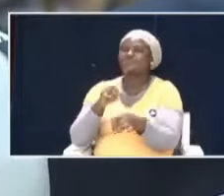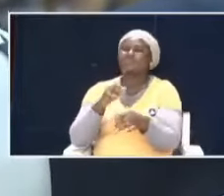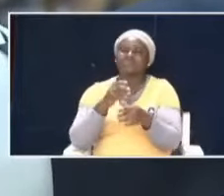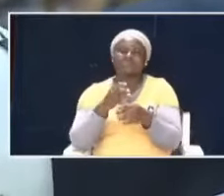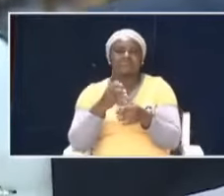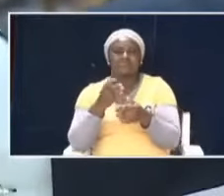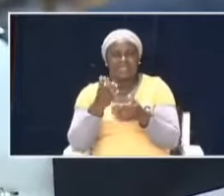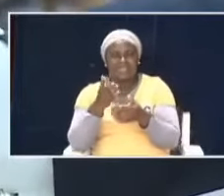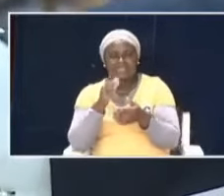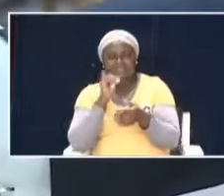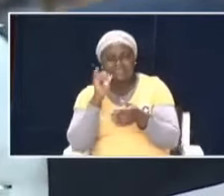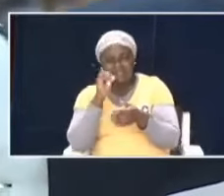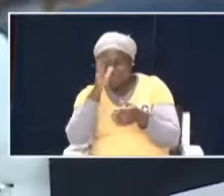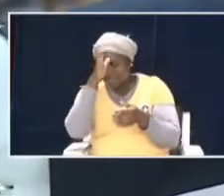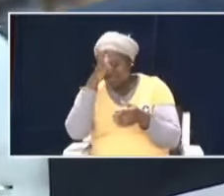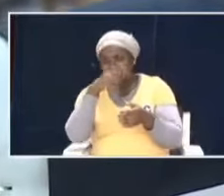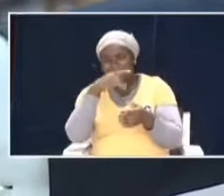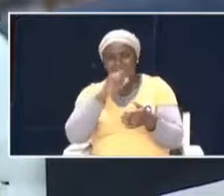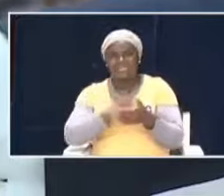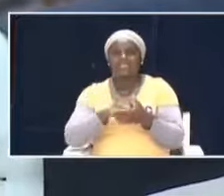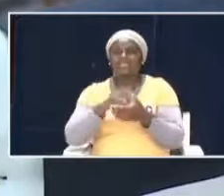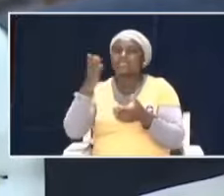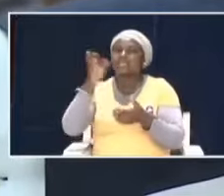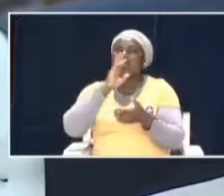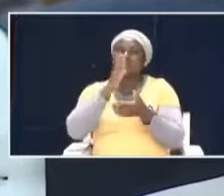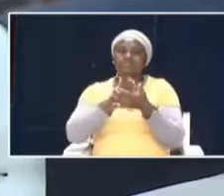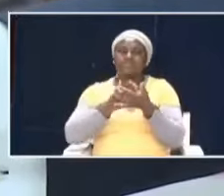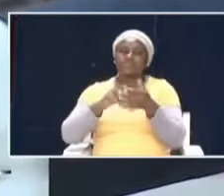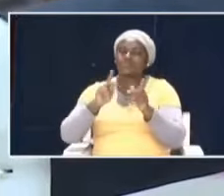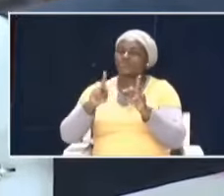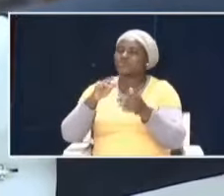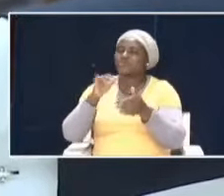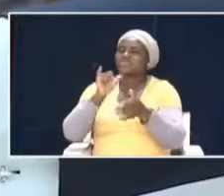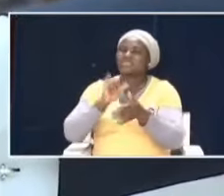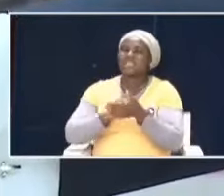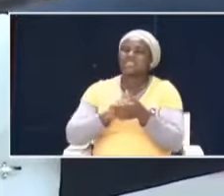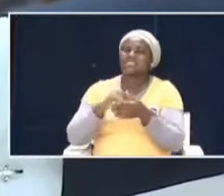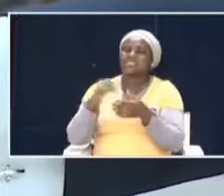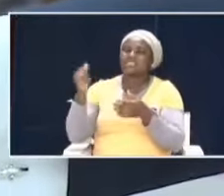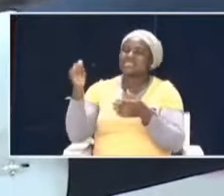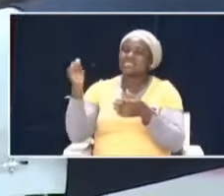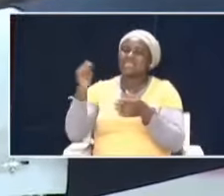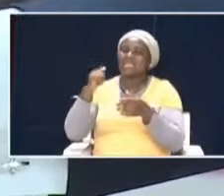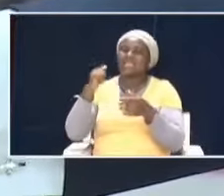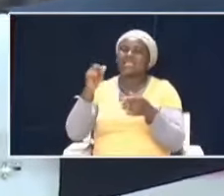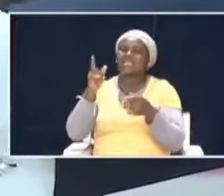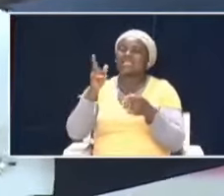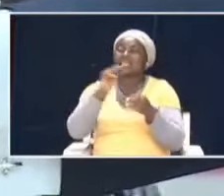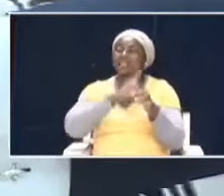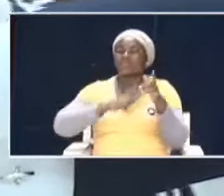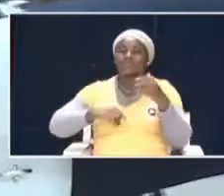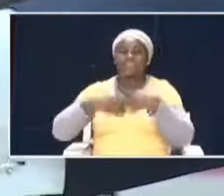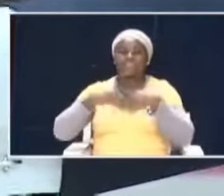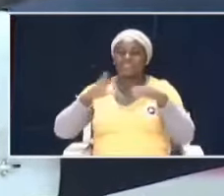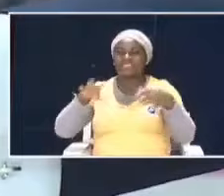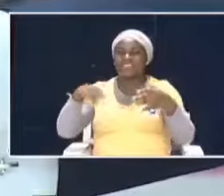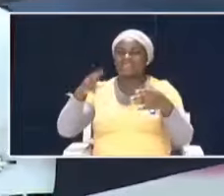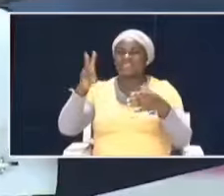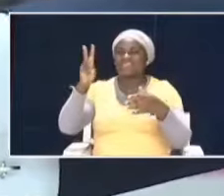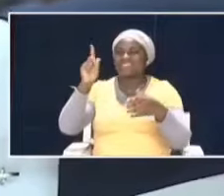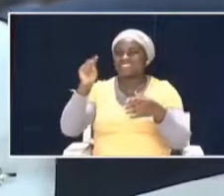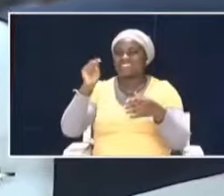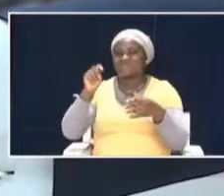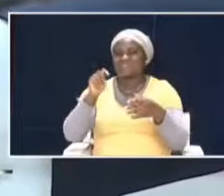some whom the Lord has given testimony to give, they didn't give. I said I will give my own.